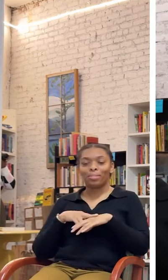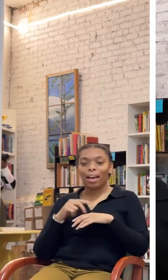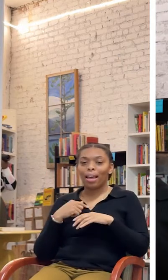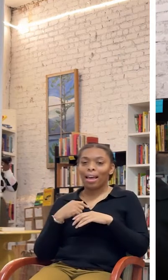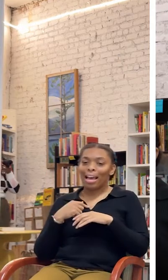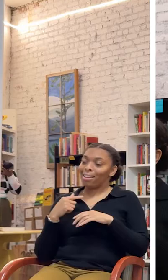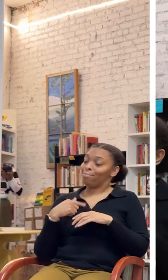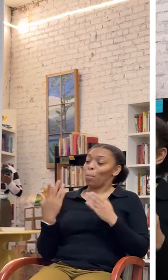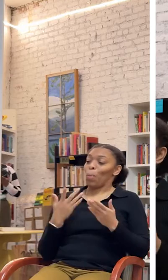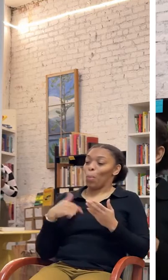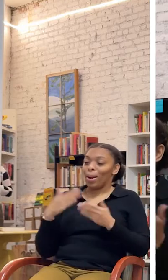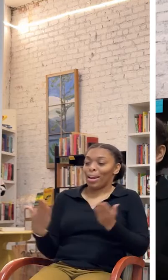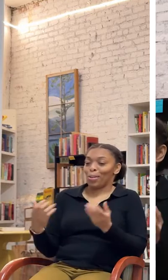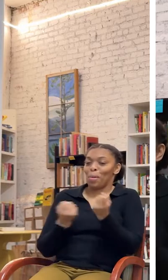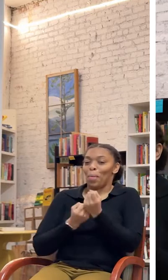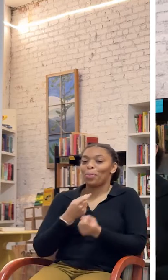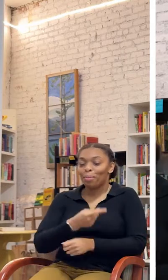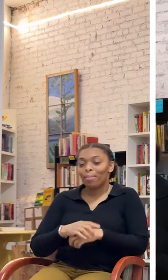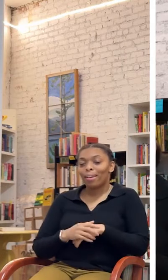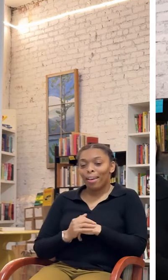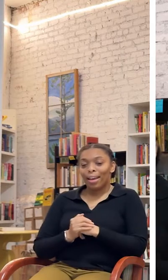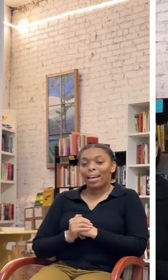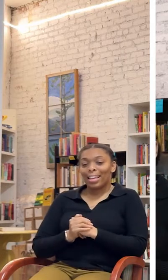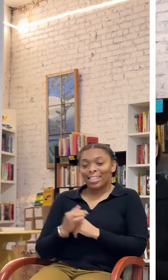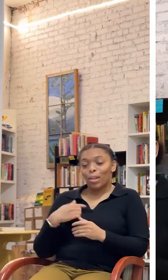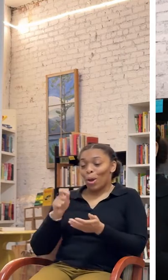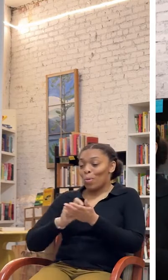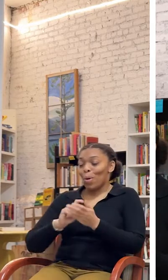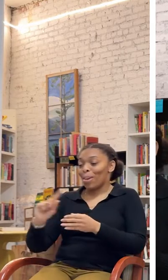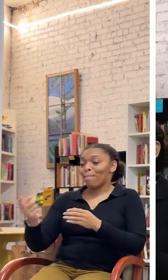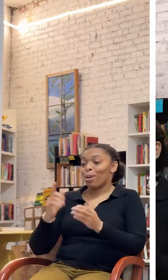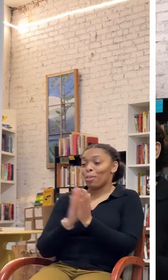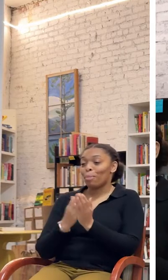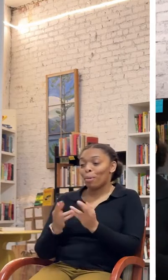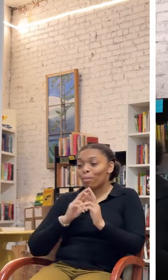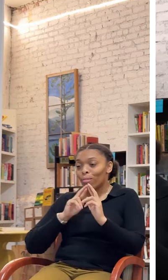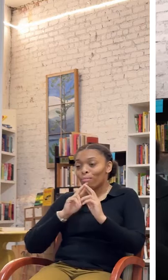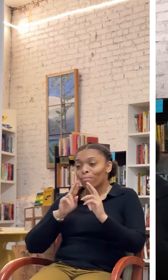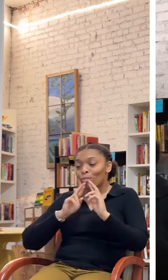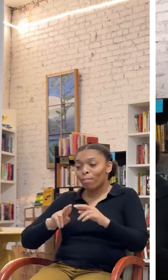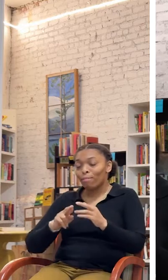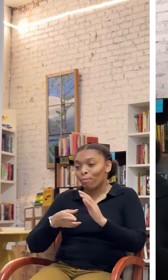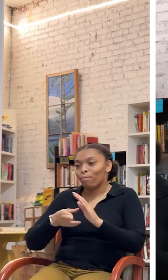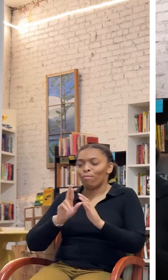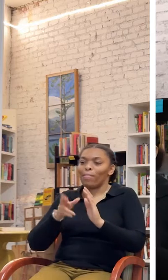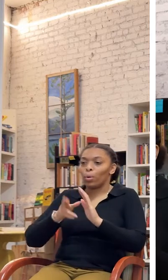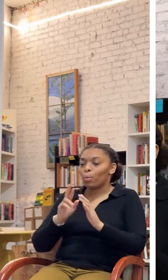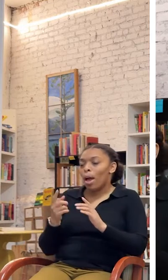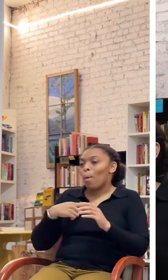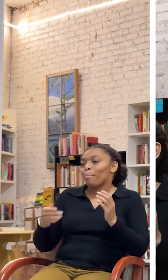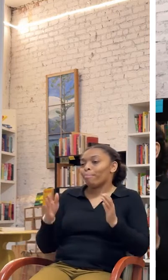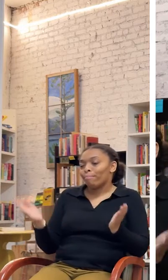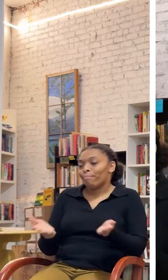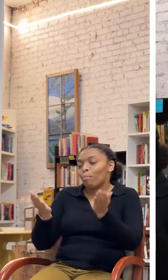we're here to support you. So we wrote one of the first book reviews, and we've been promoting the book as well. And I'm